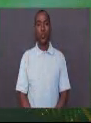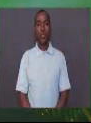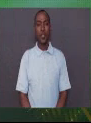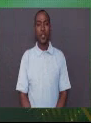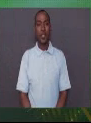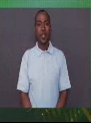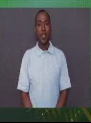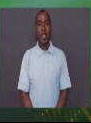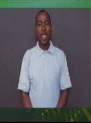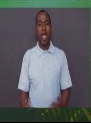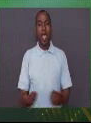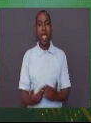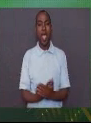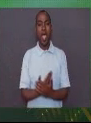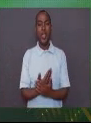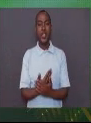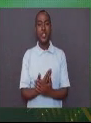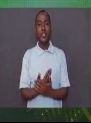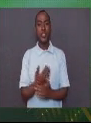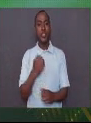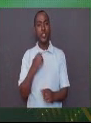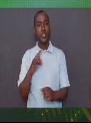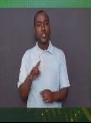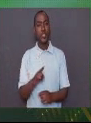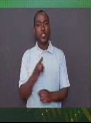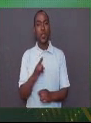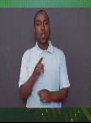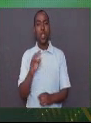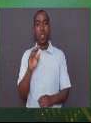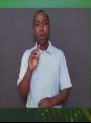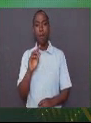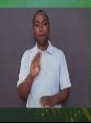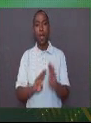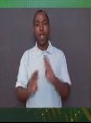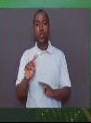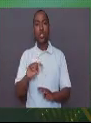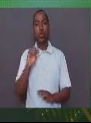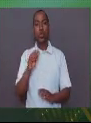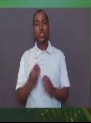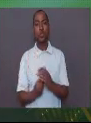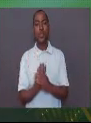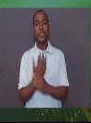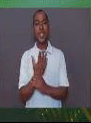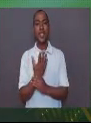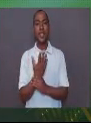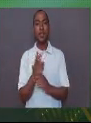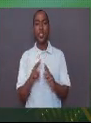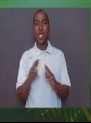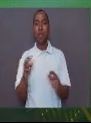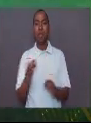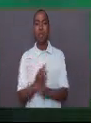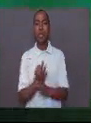Developing new applications of biotechnology is a fast-growing